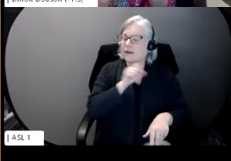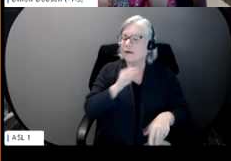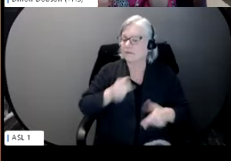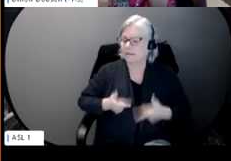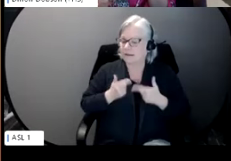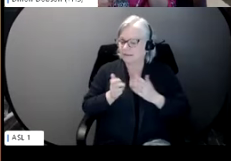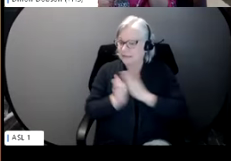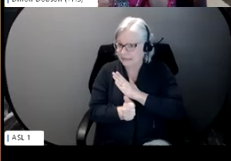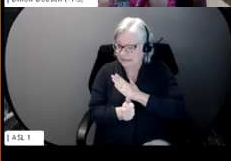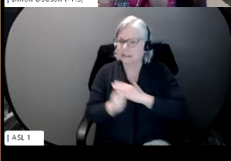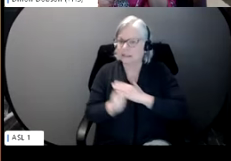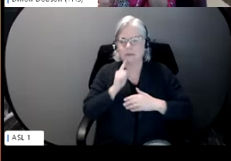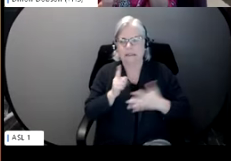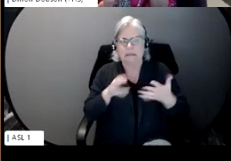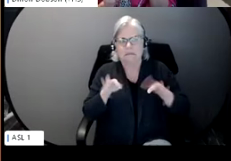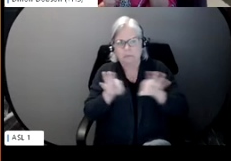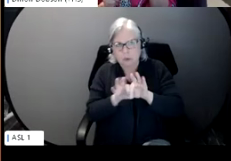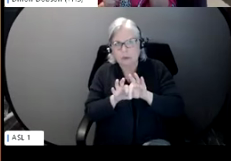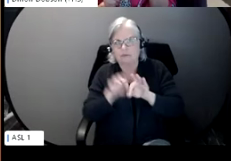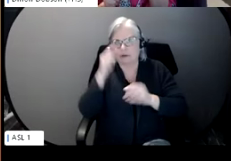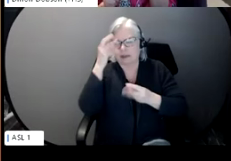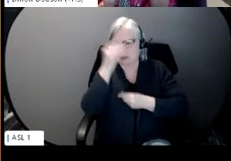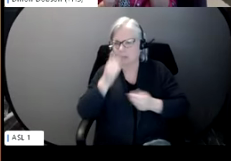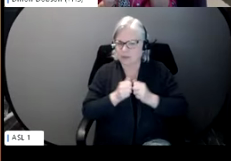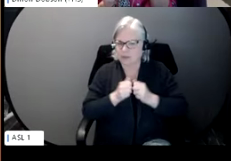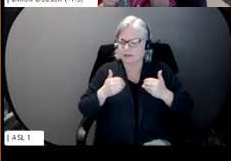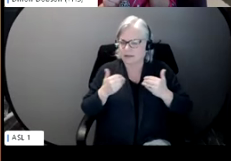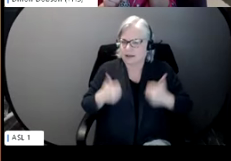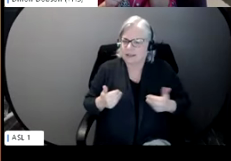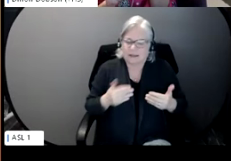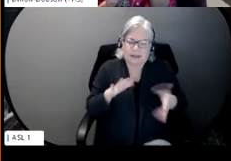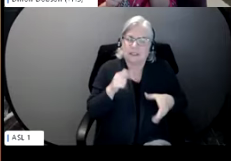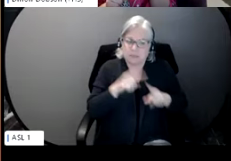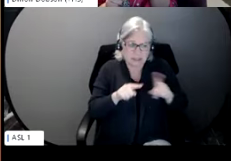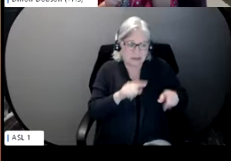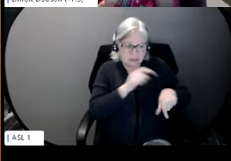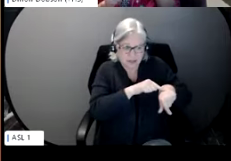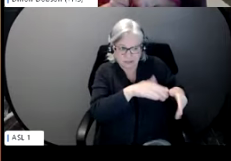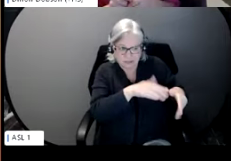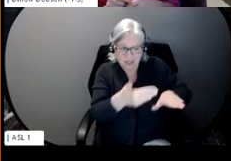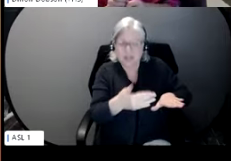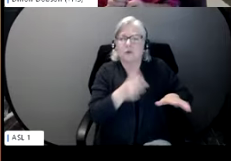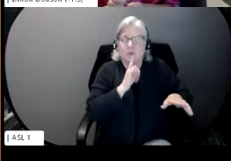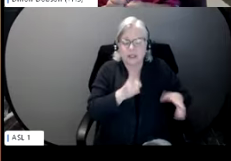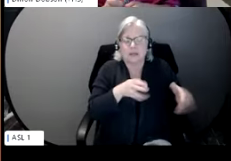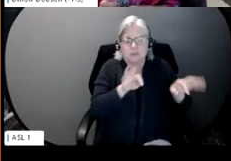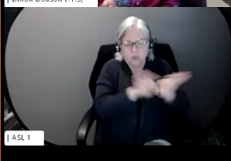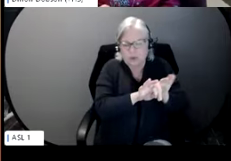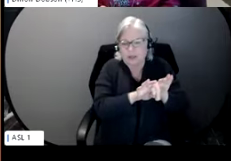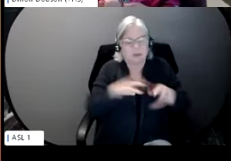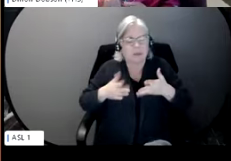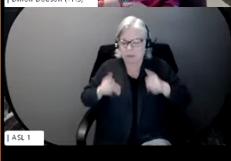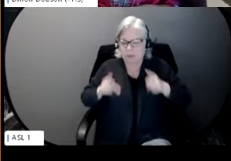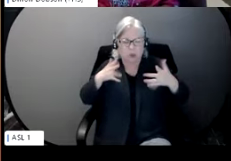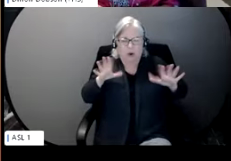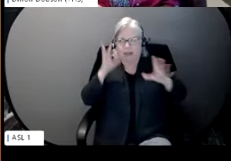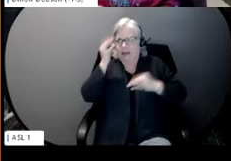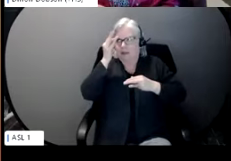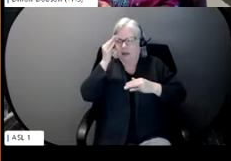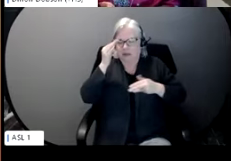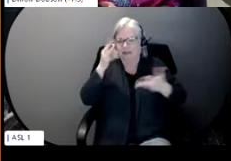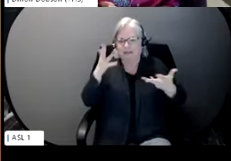about end of life for themselves or for their animal, but it's really important that they do. We know that research says that more people